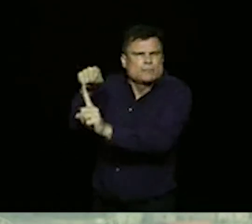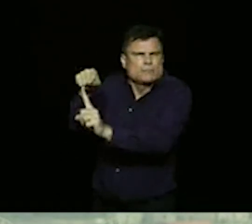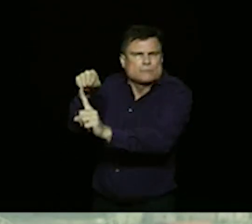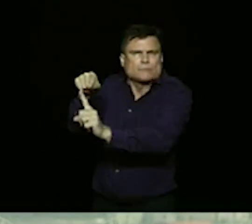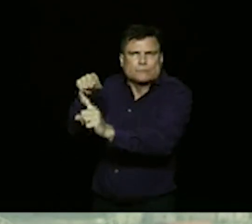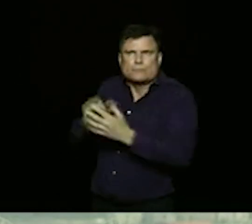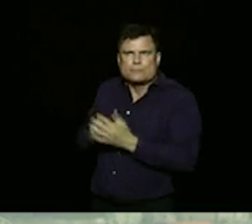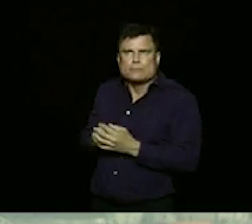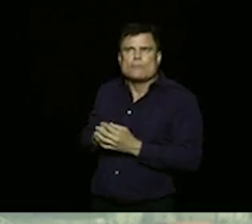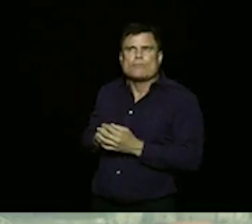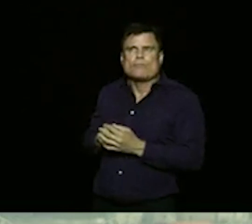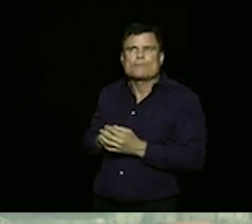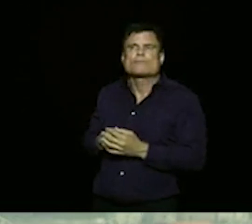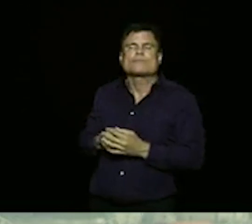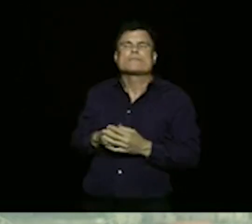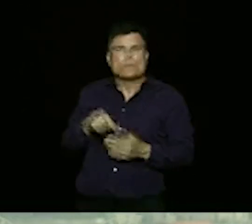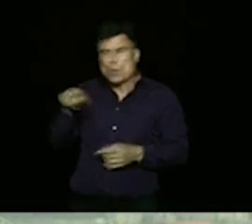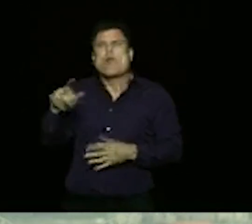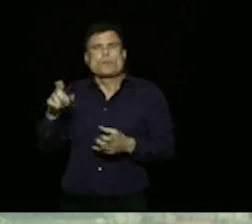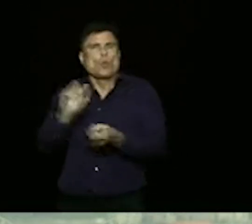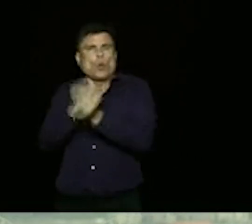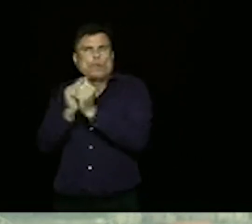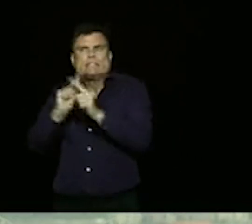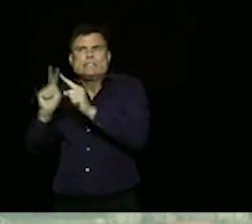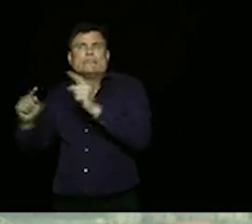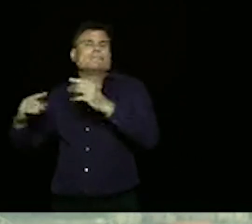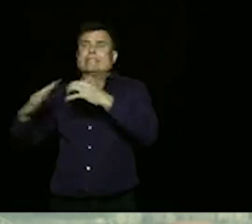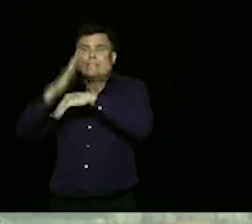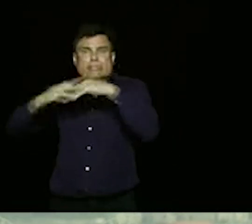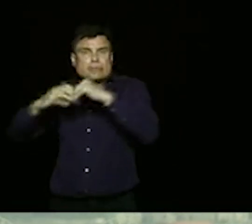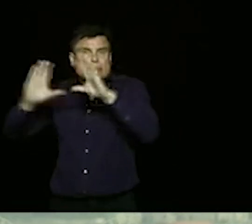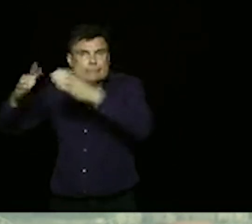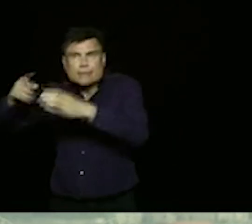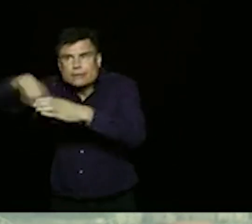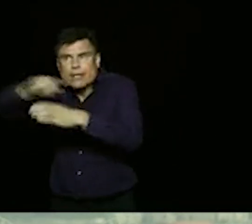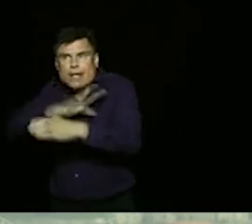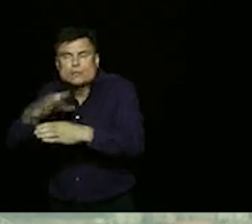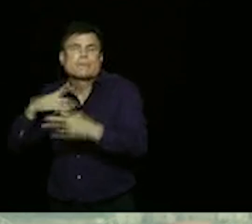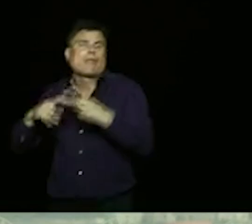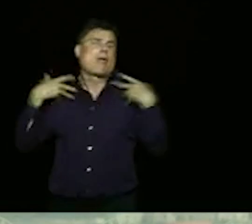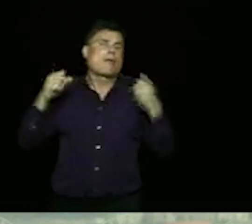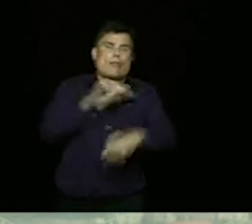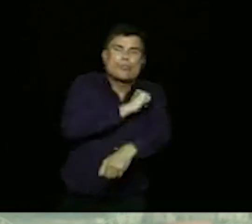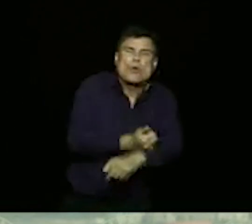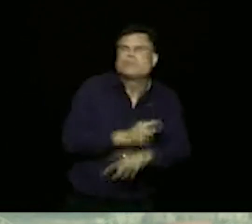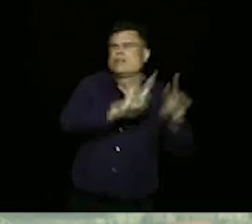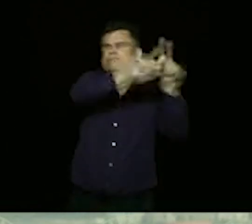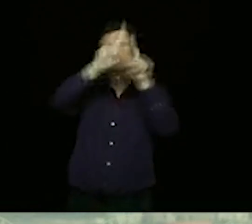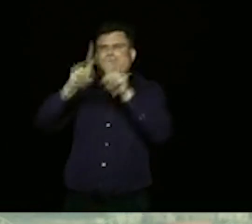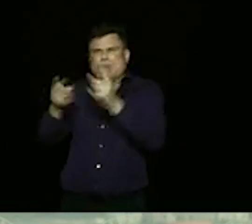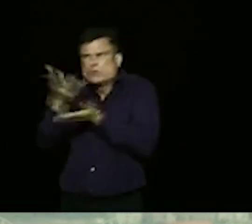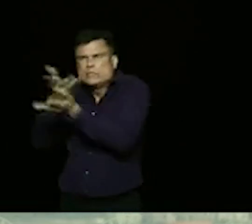First Nations health authorities to continue to pursue both these issues and to ensure that there are remedies in these cases, and as well